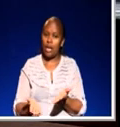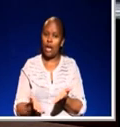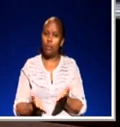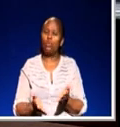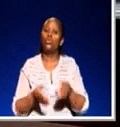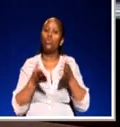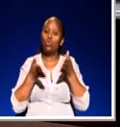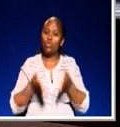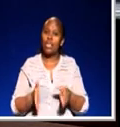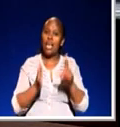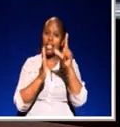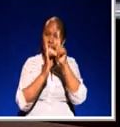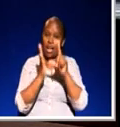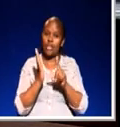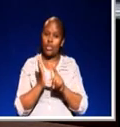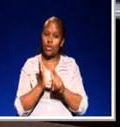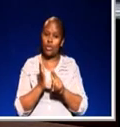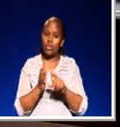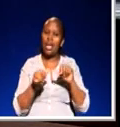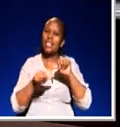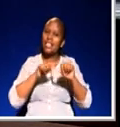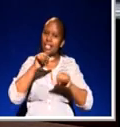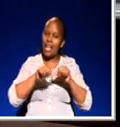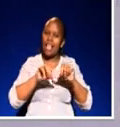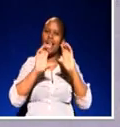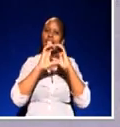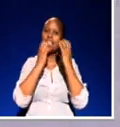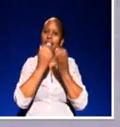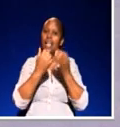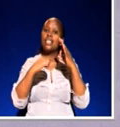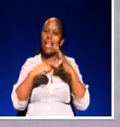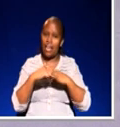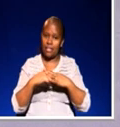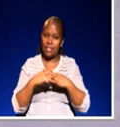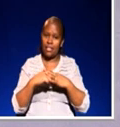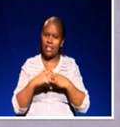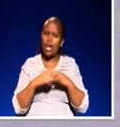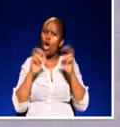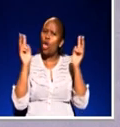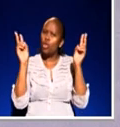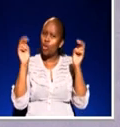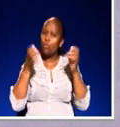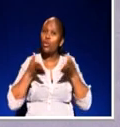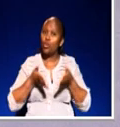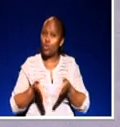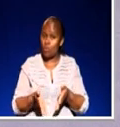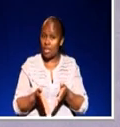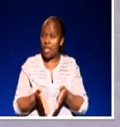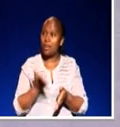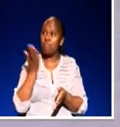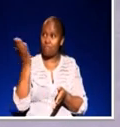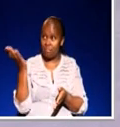today's lesson, which is Science Class 8. And our today's topic